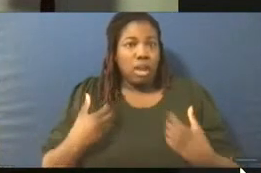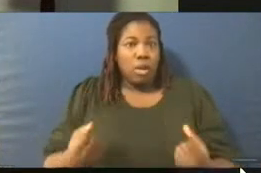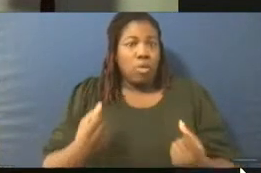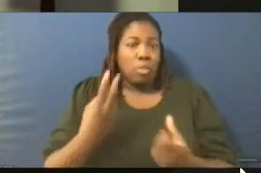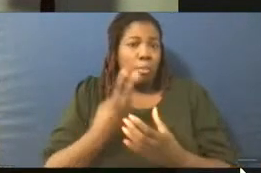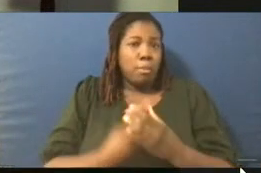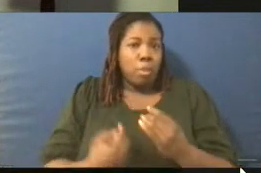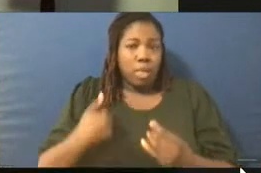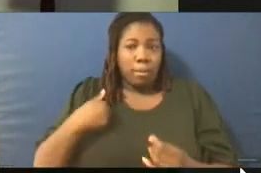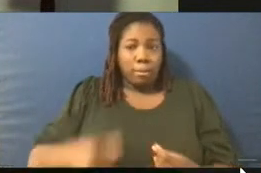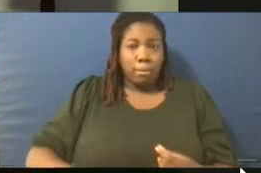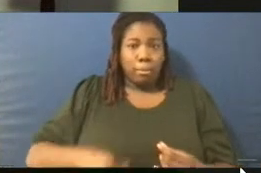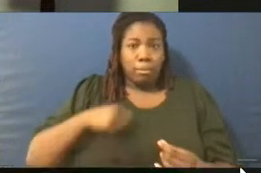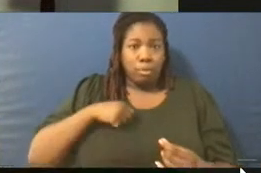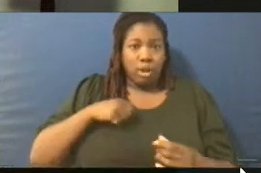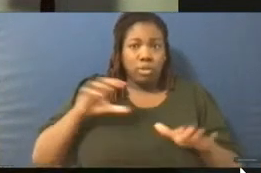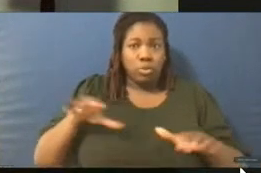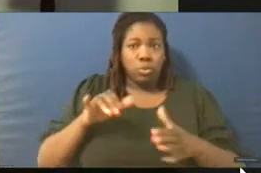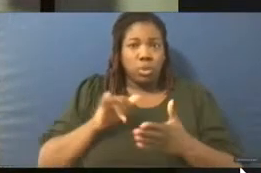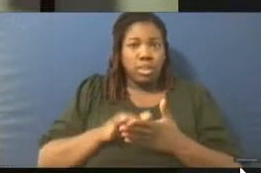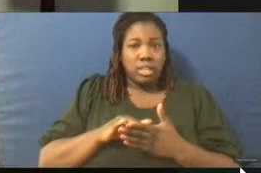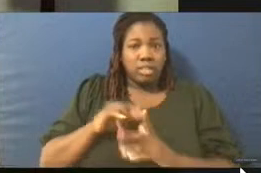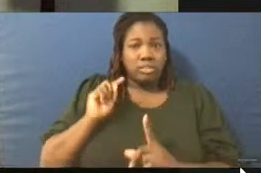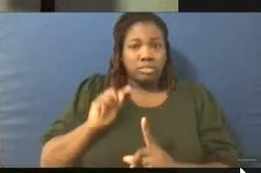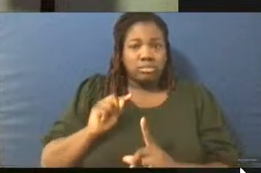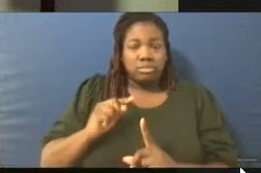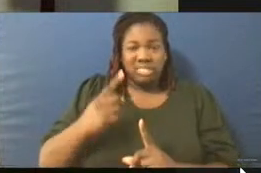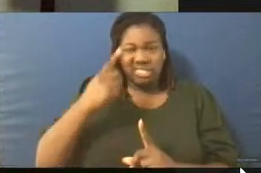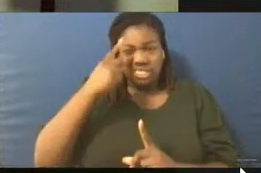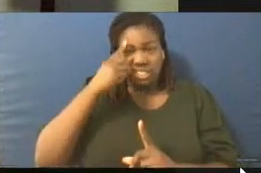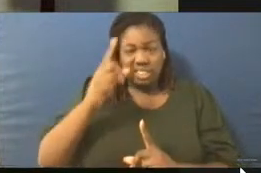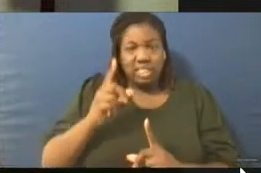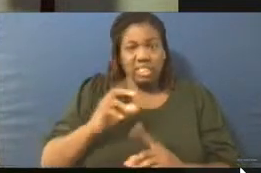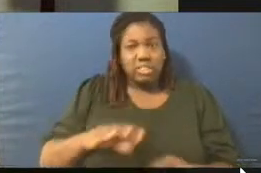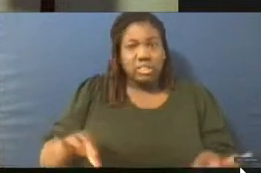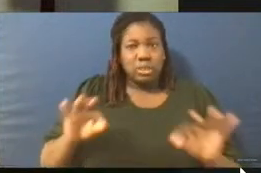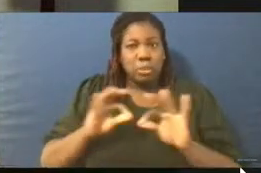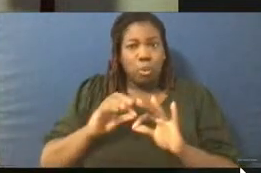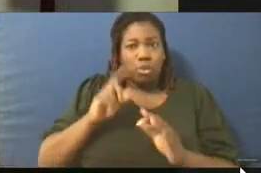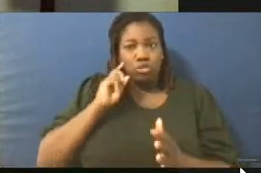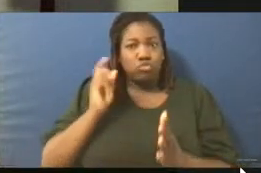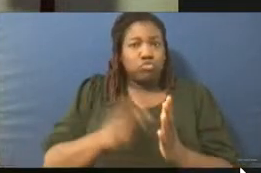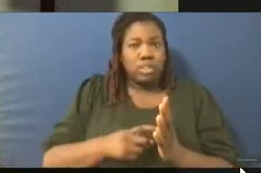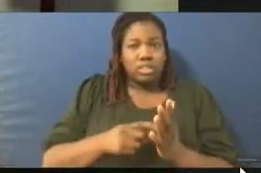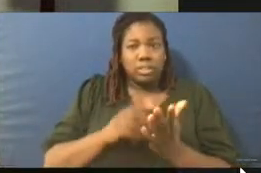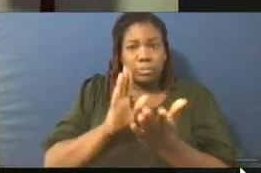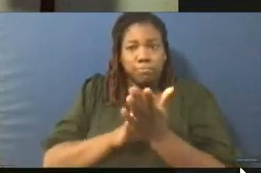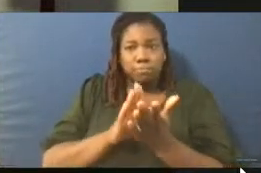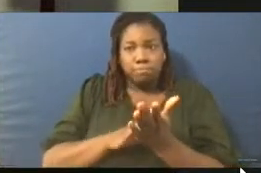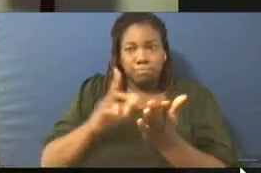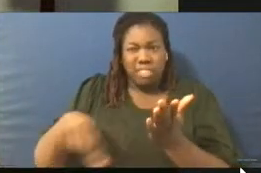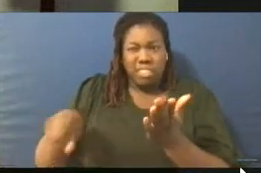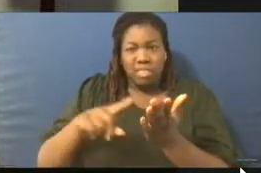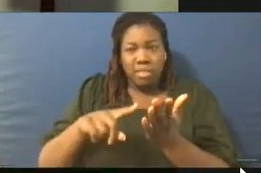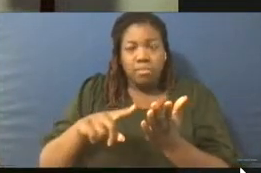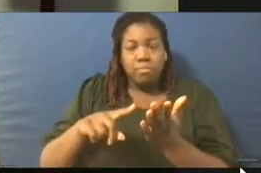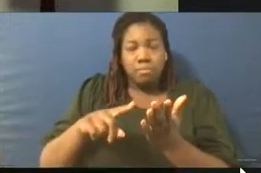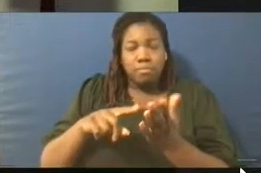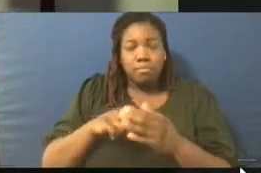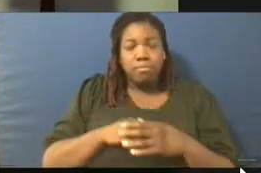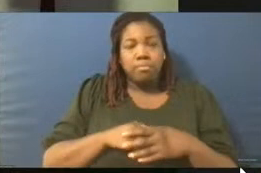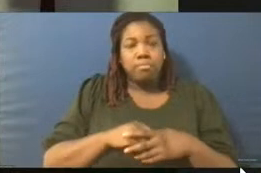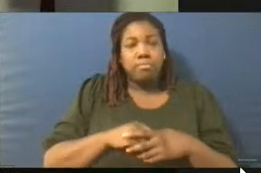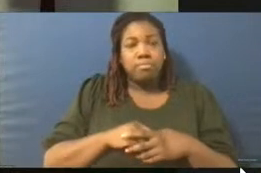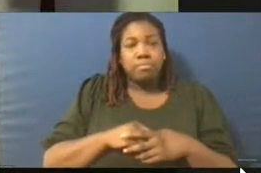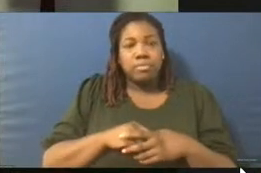proud that they are doing that. And I think it's something worth noting and congratulating them for, and really